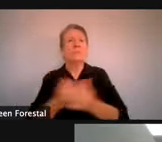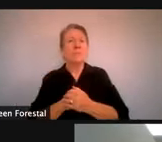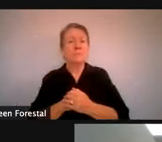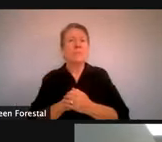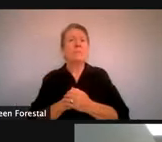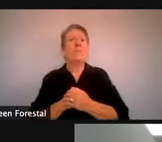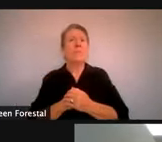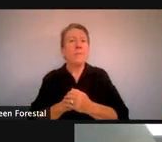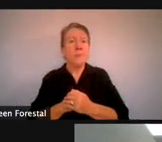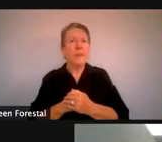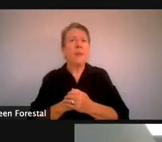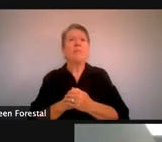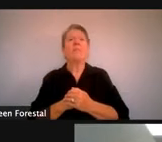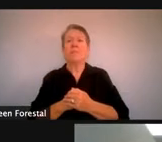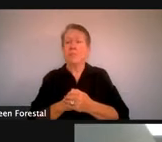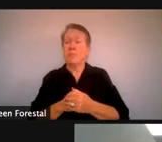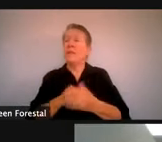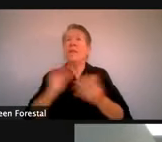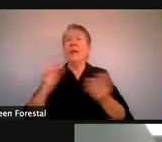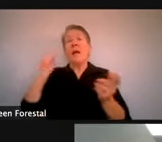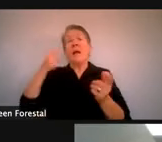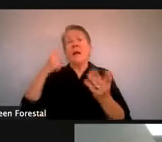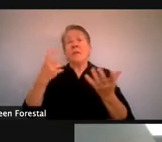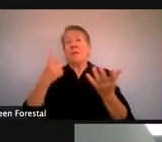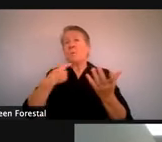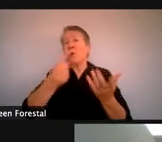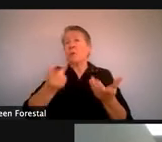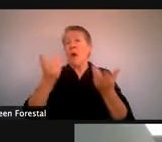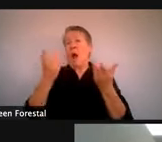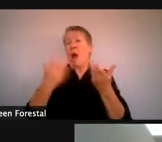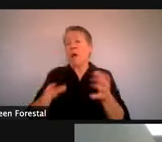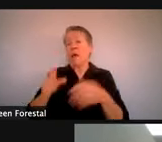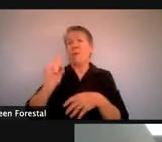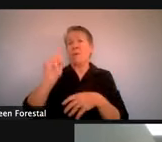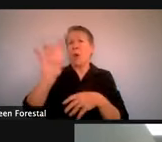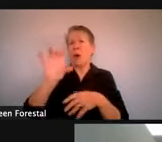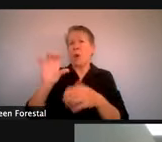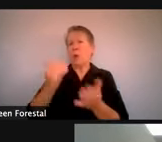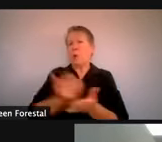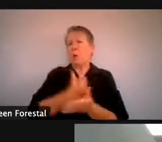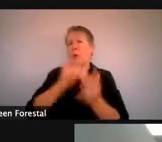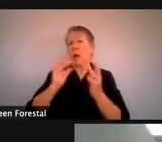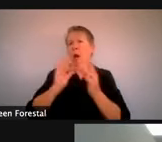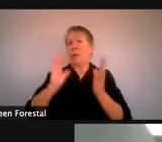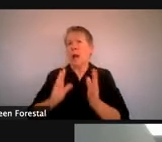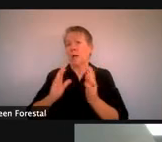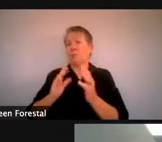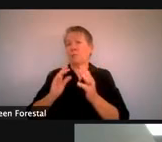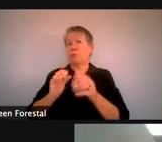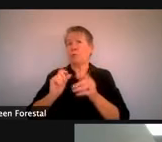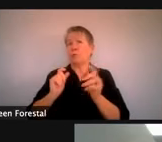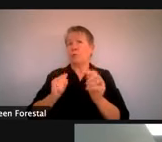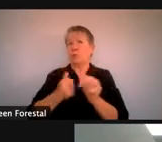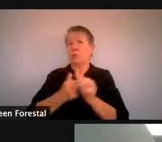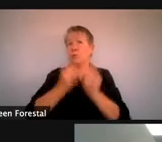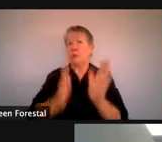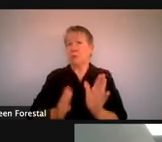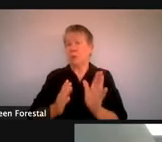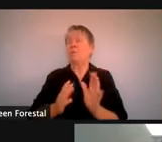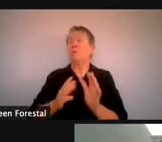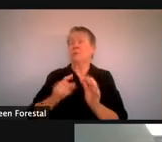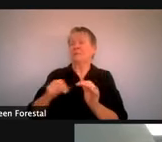governor shared, 100 new contact tracers are being onboarded this week and completing training. It will be distributed to the counties